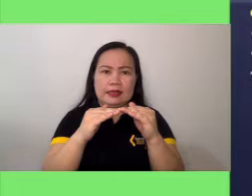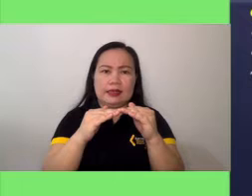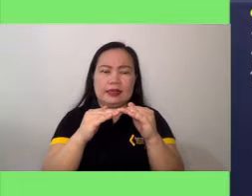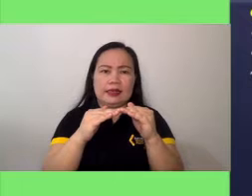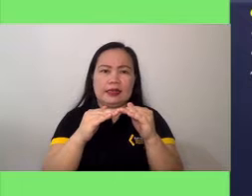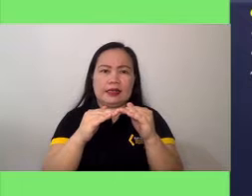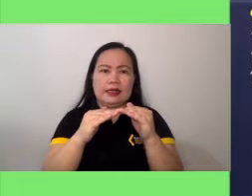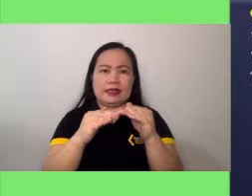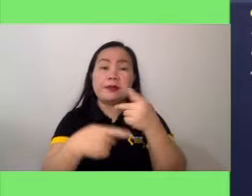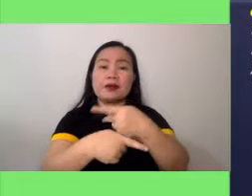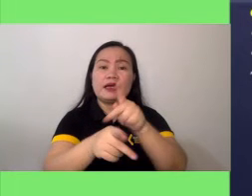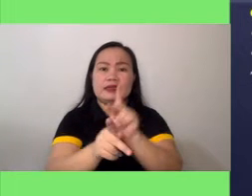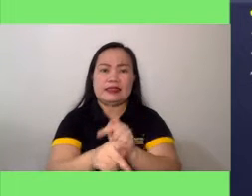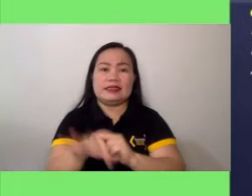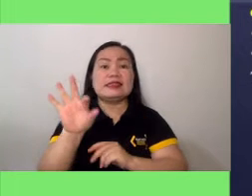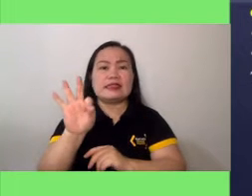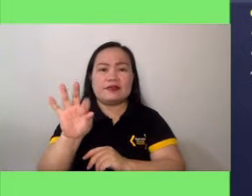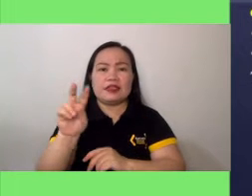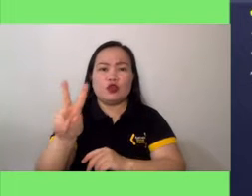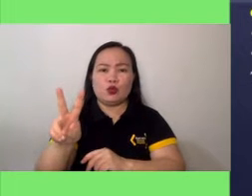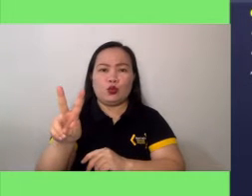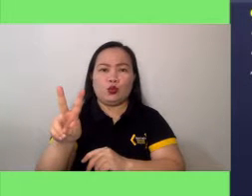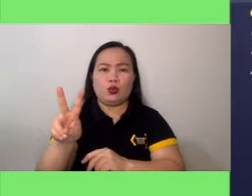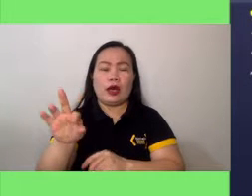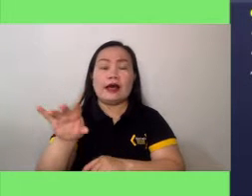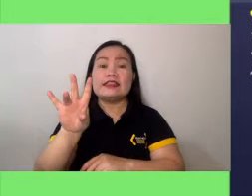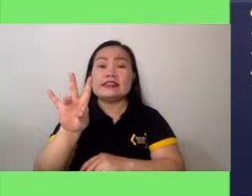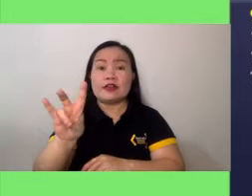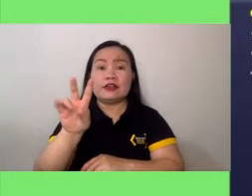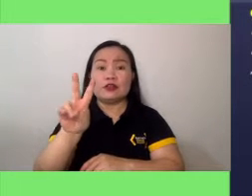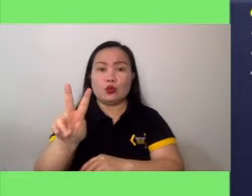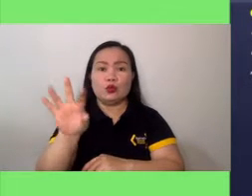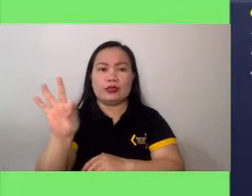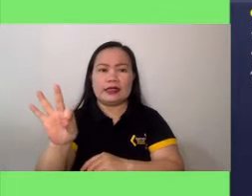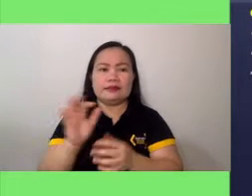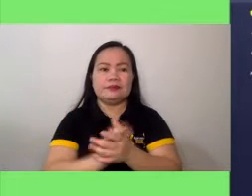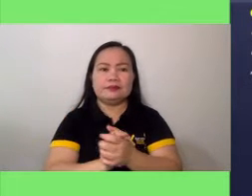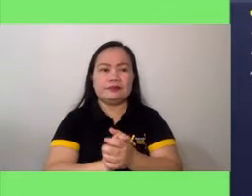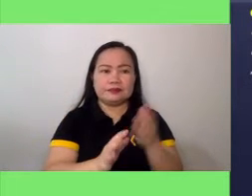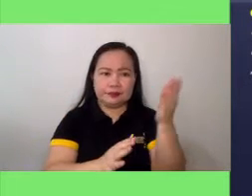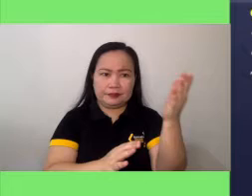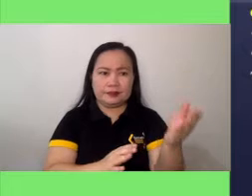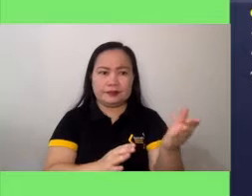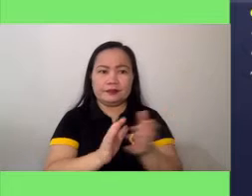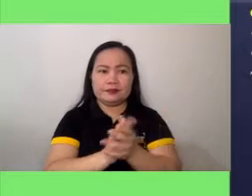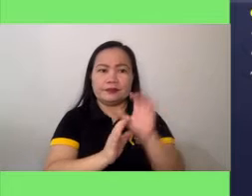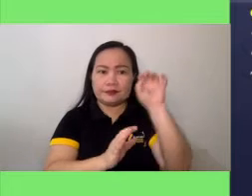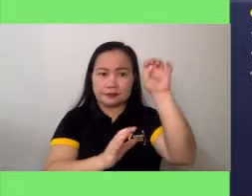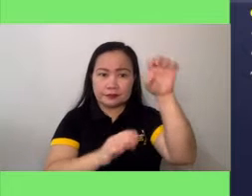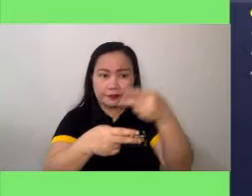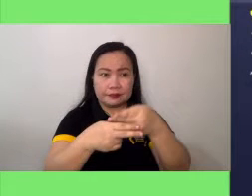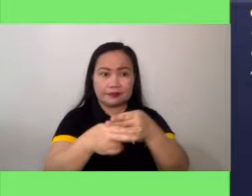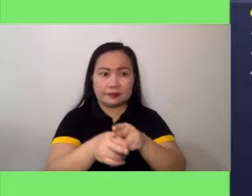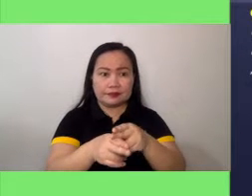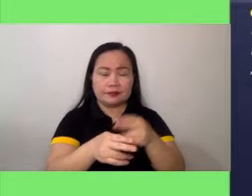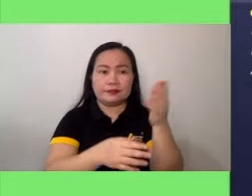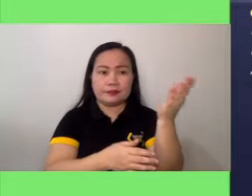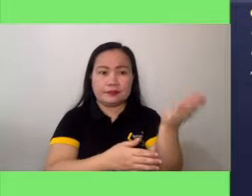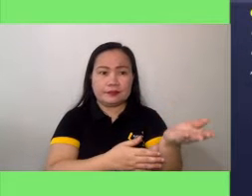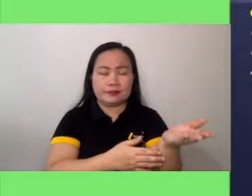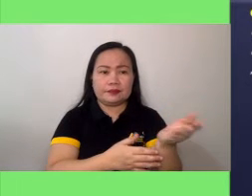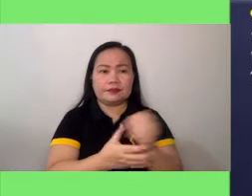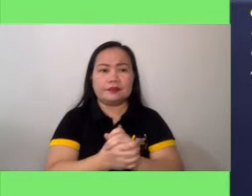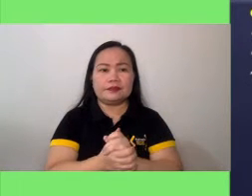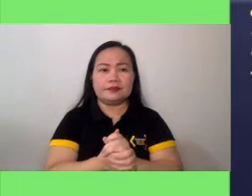729. Okay? So, next. So, if I have here exponential notation, so, meron tayo dito mga